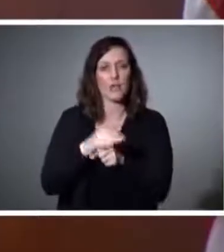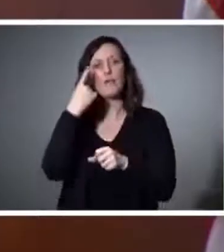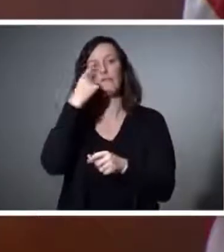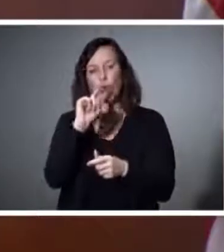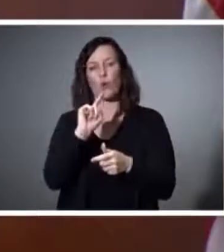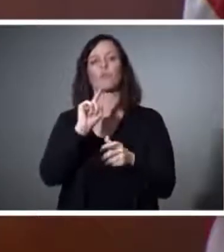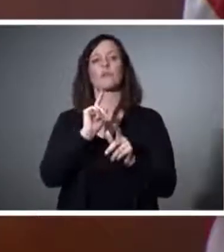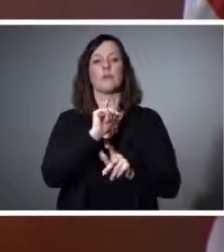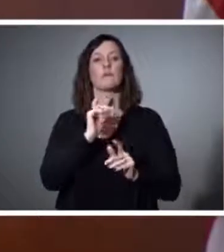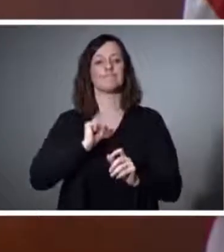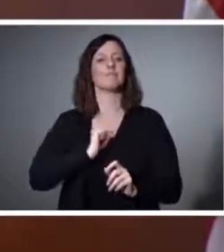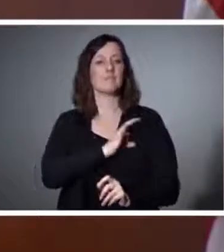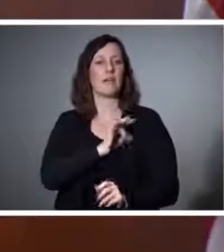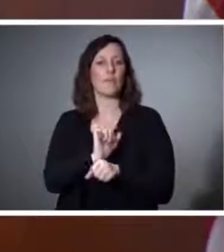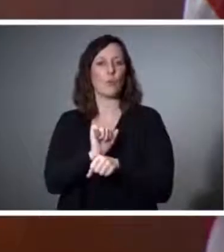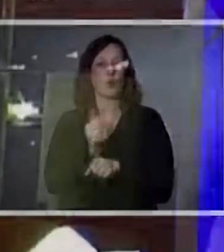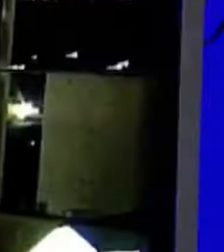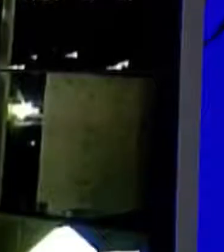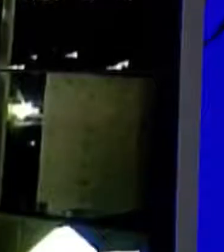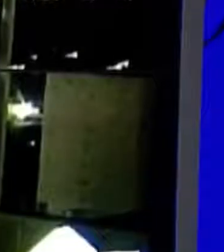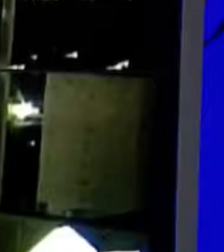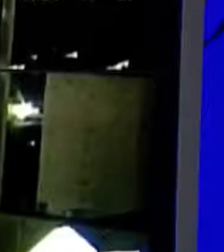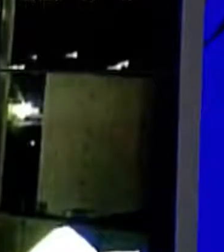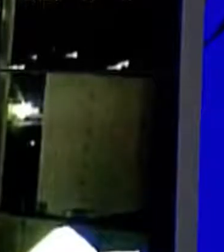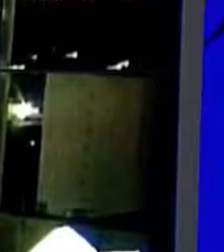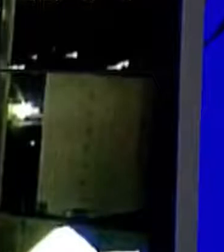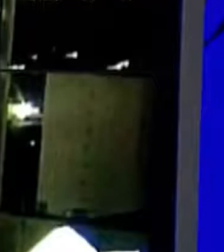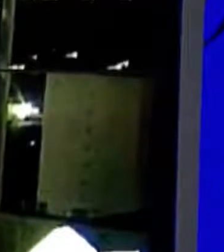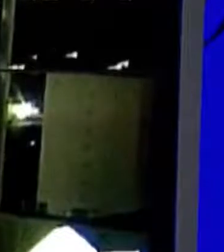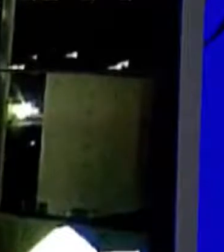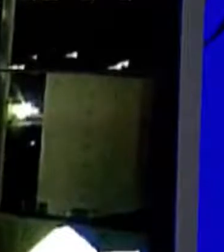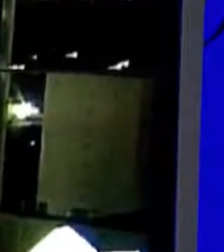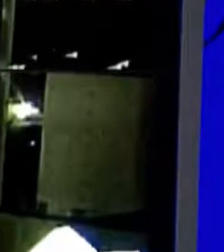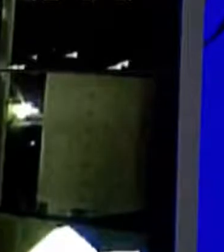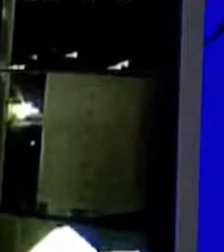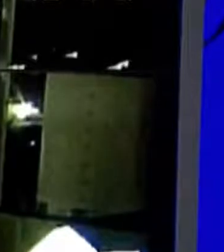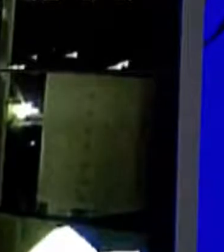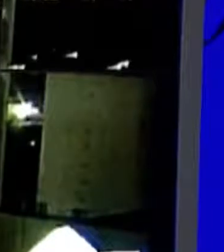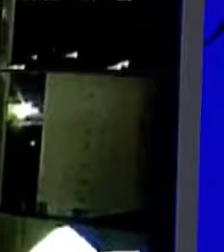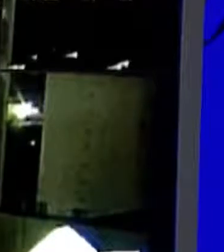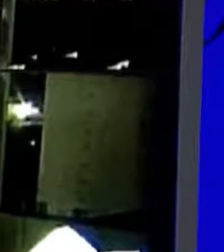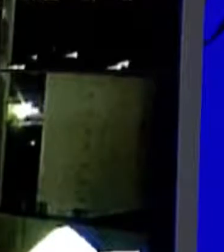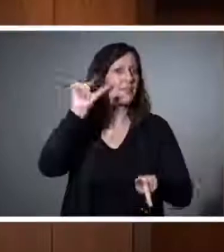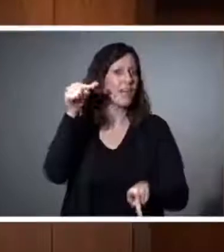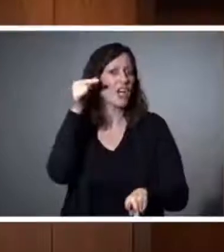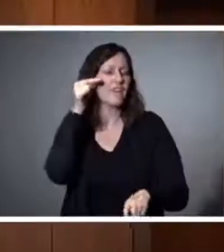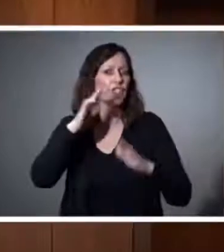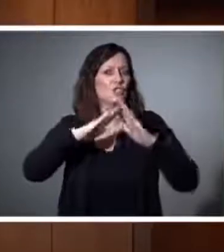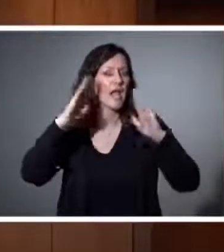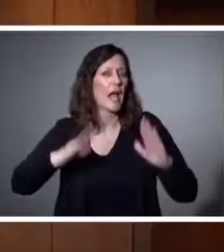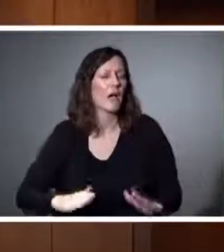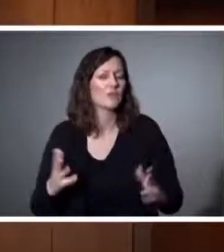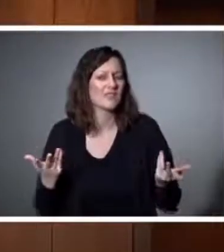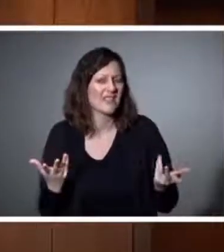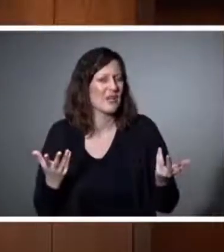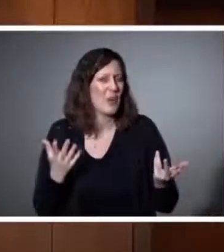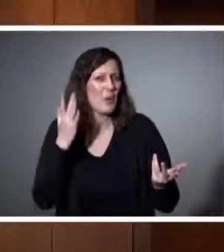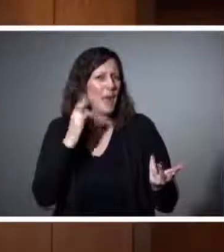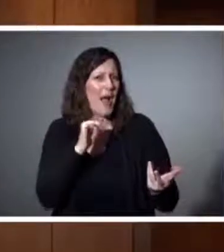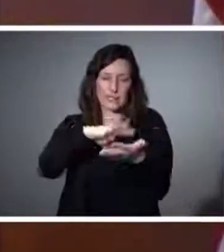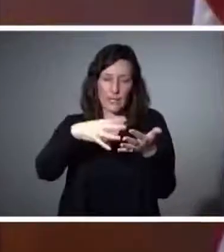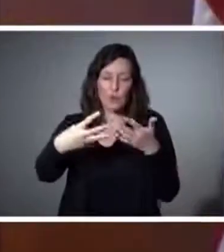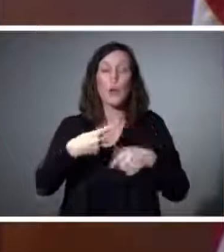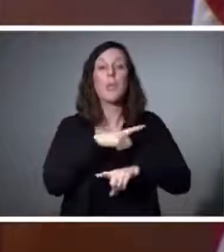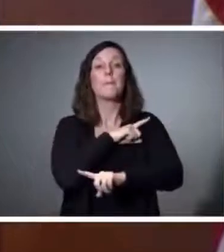Governor Tate Reeves held three Christmas parties. Seems to fly in the face of guidance from his own health advisors. How is that not in conflict